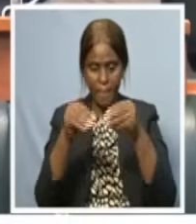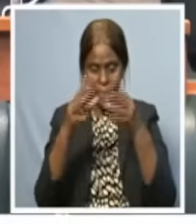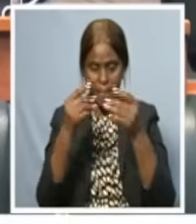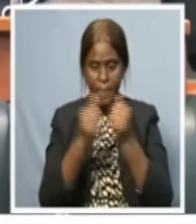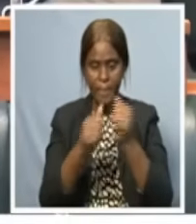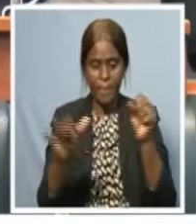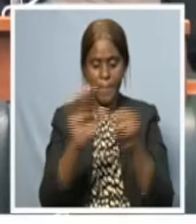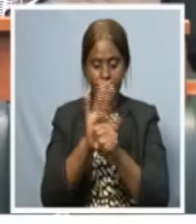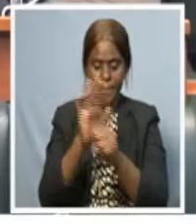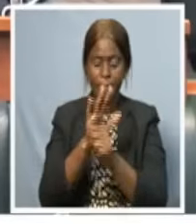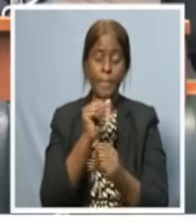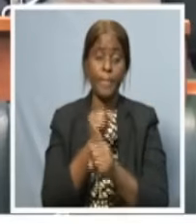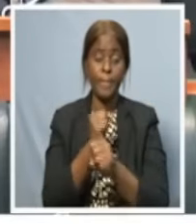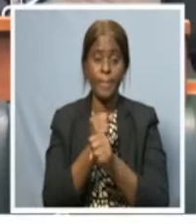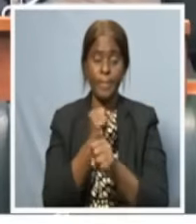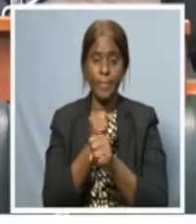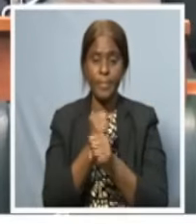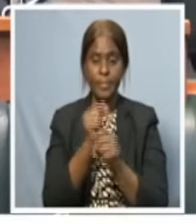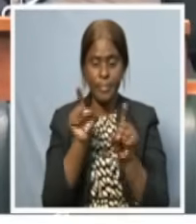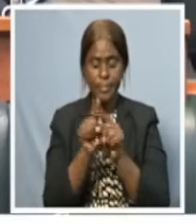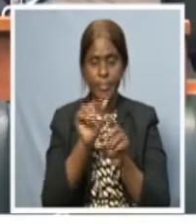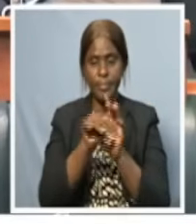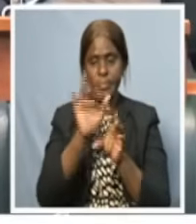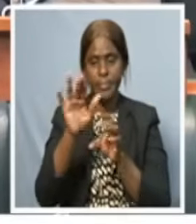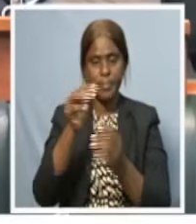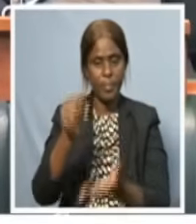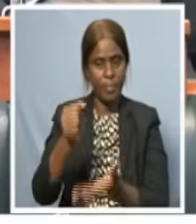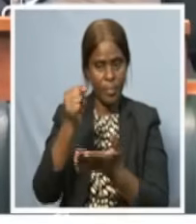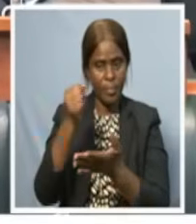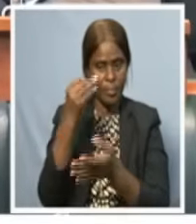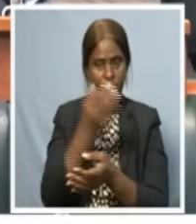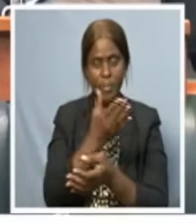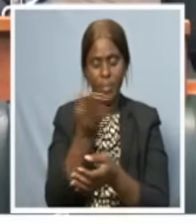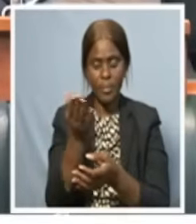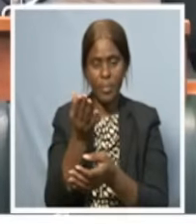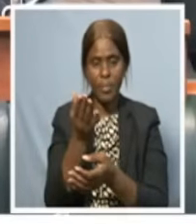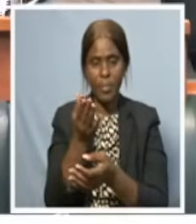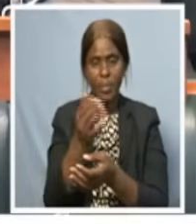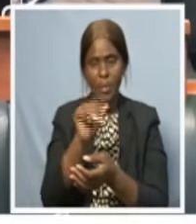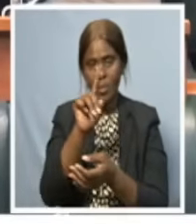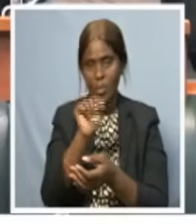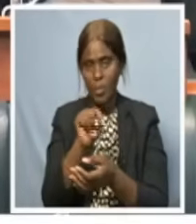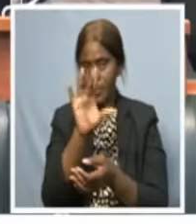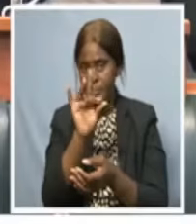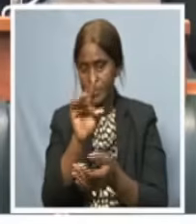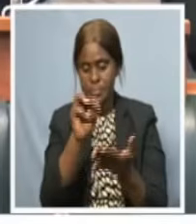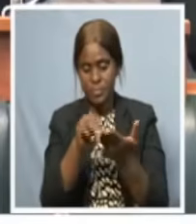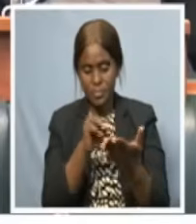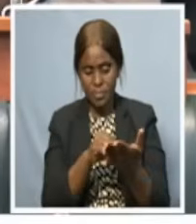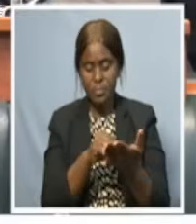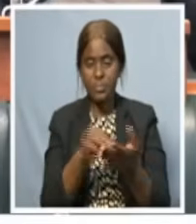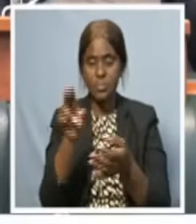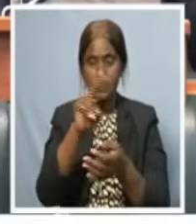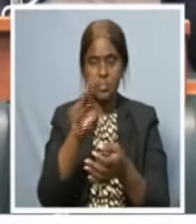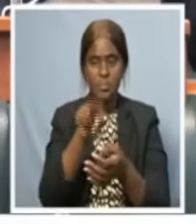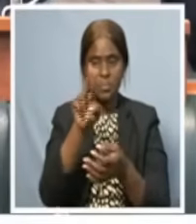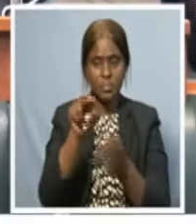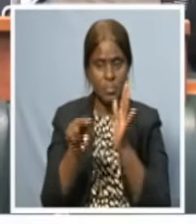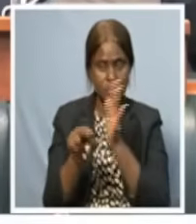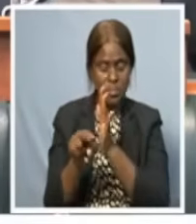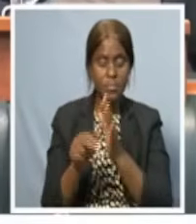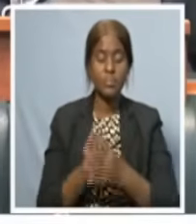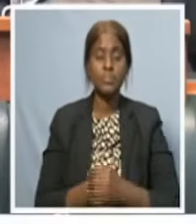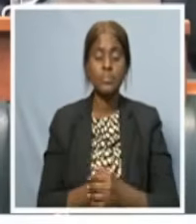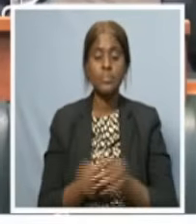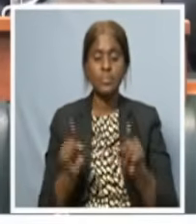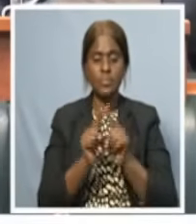provided a comprehensive framework, its estimated budget of $1.8 million United States